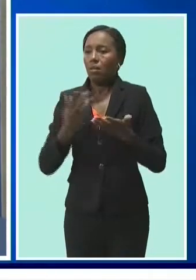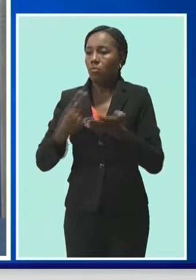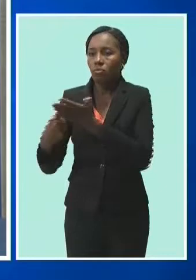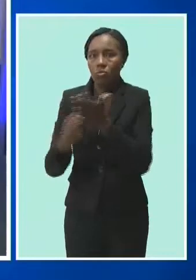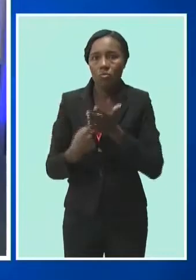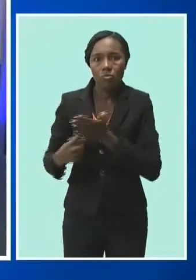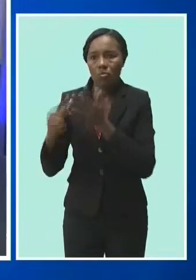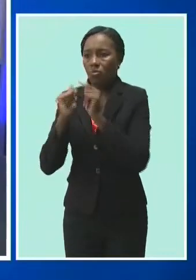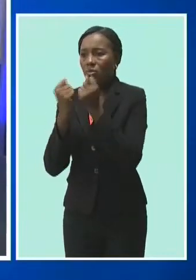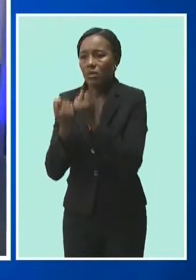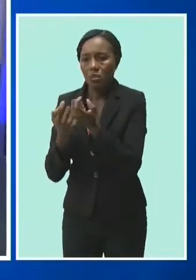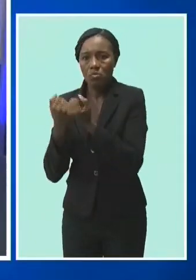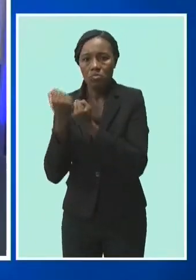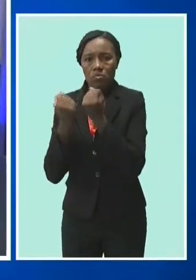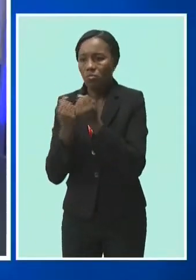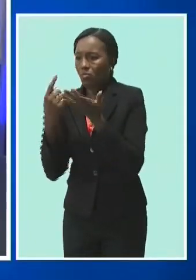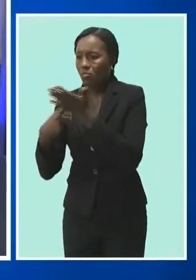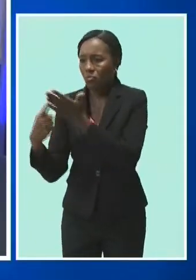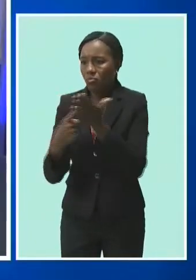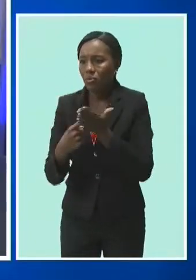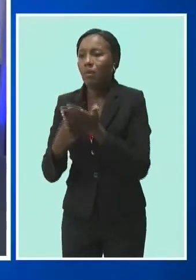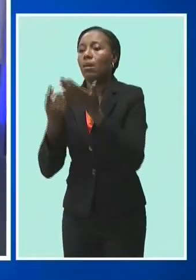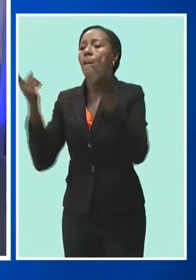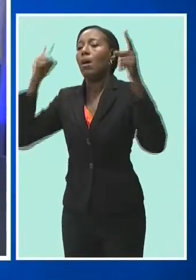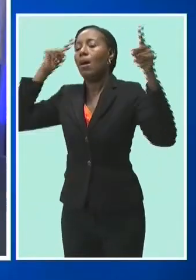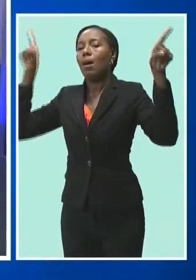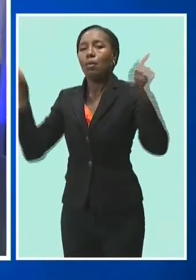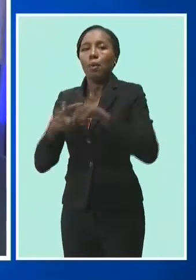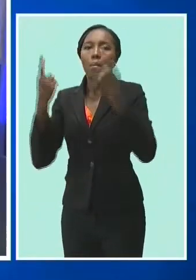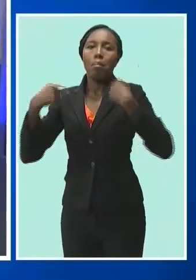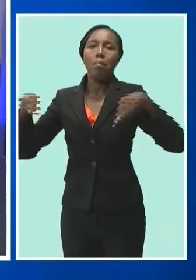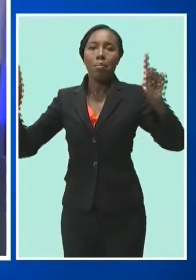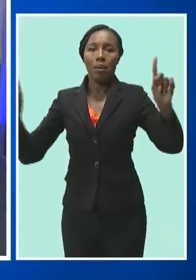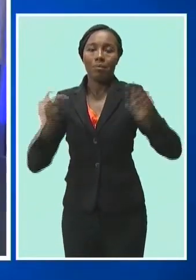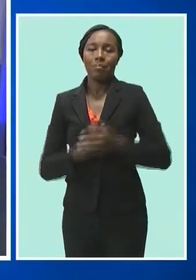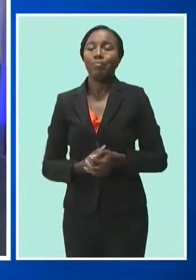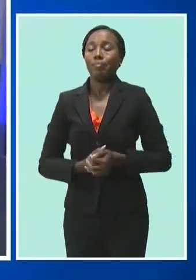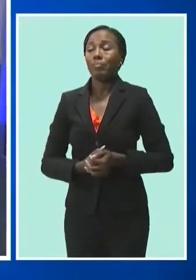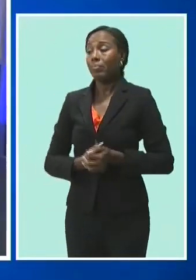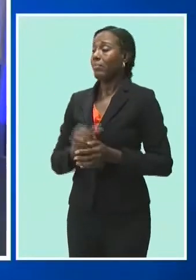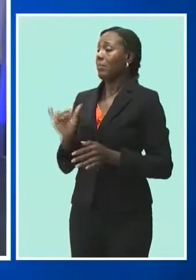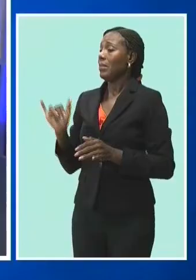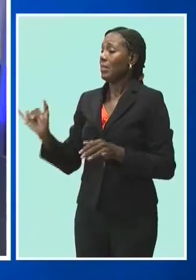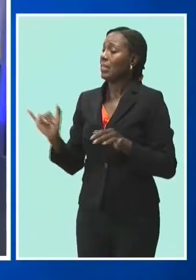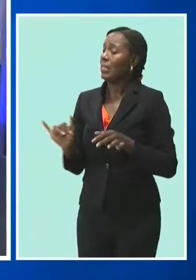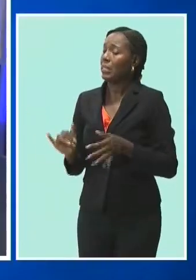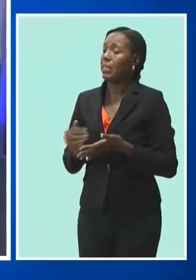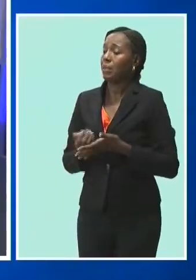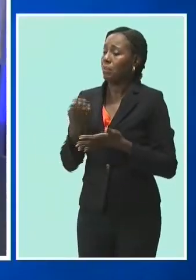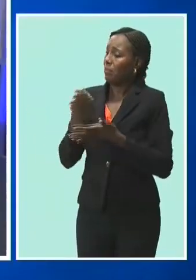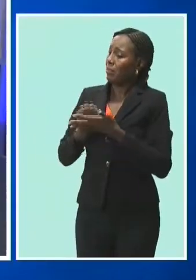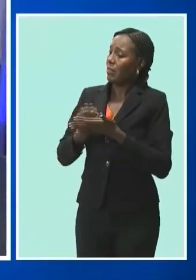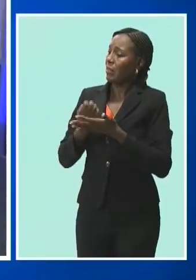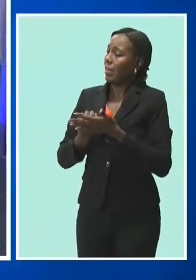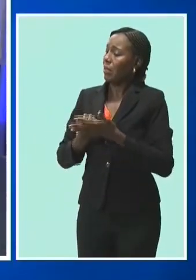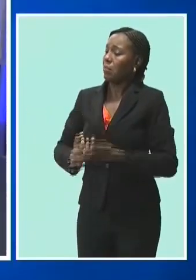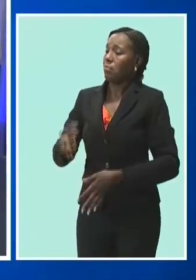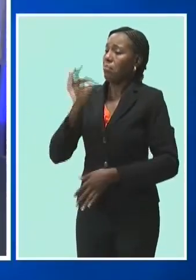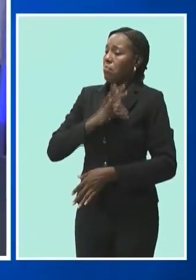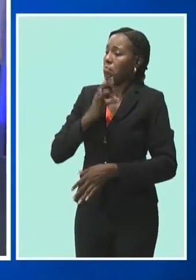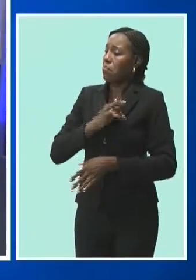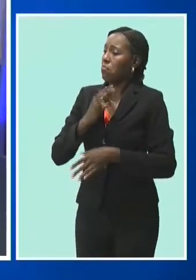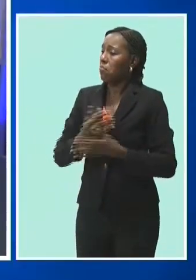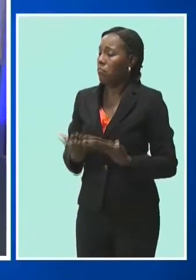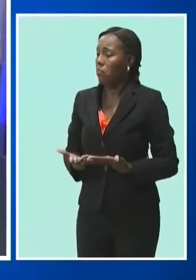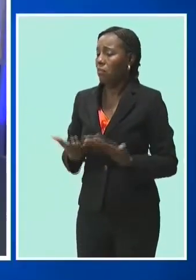done. Indeed, and there are expected major economic benefits from this, and more than 3,000 people are coming in. Just